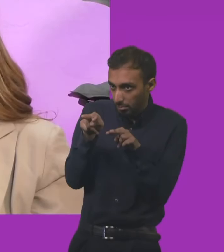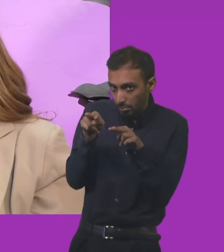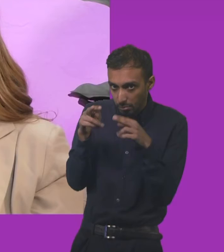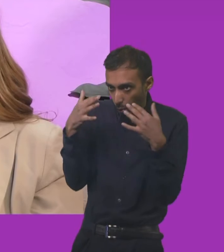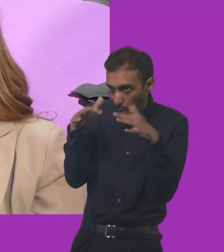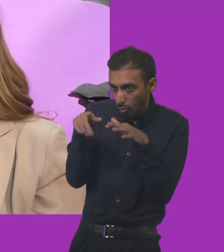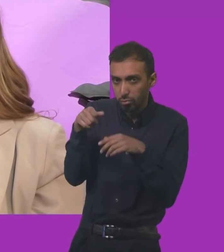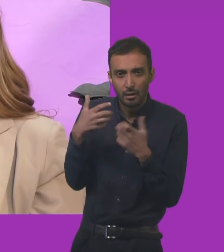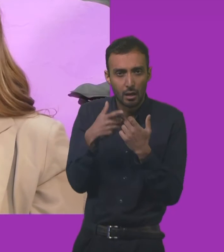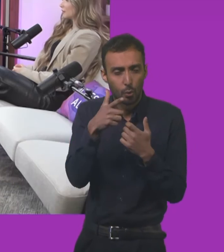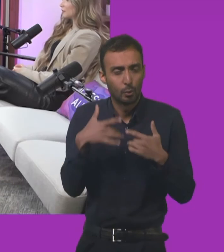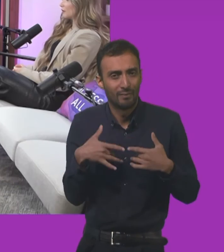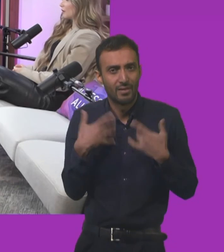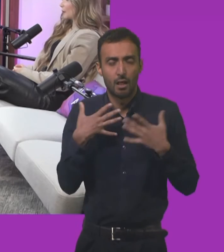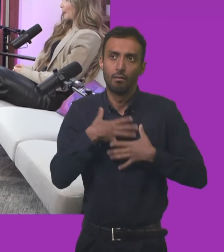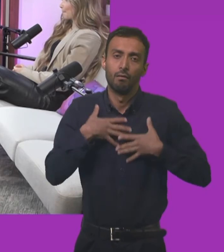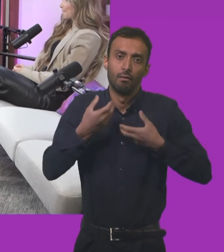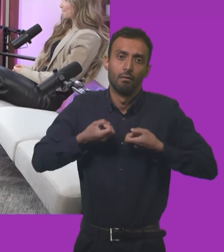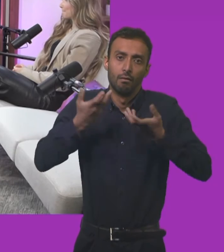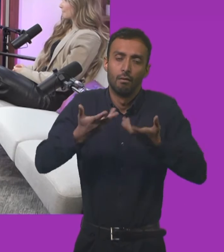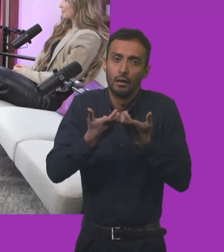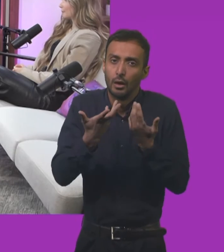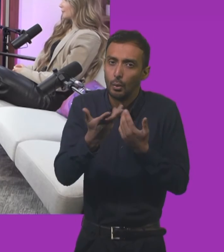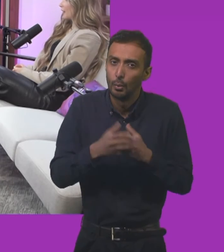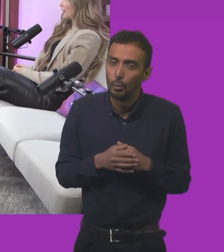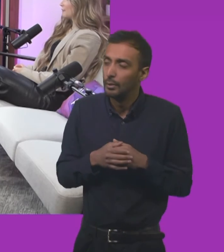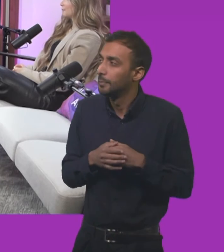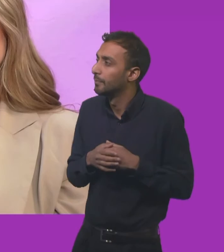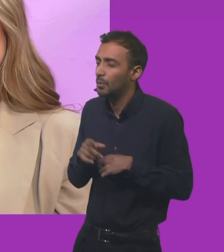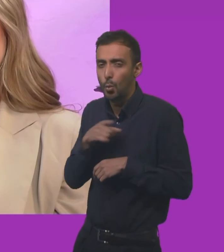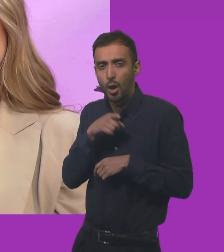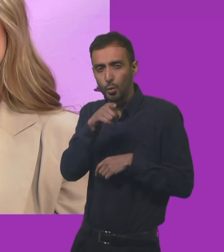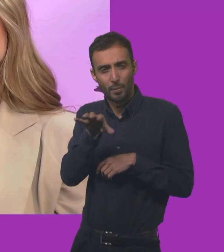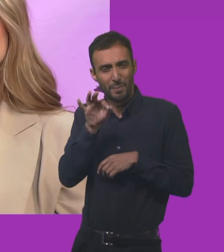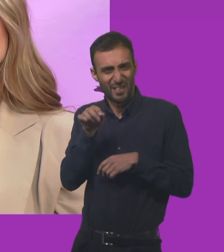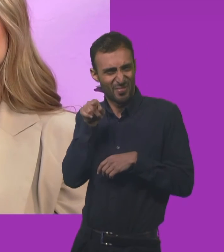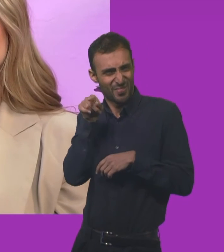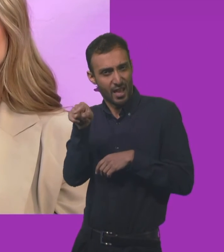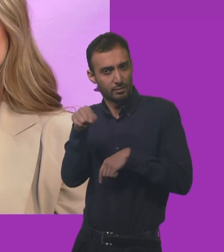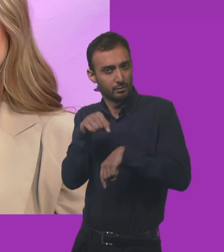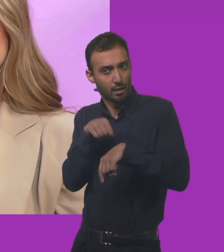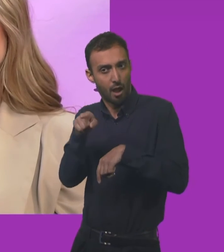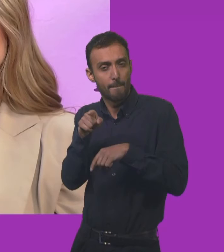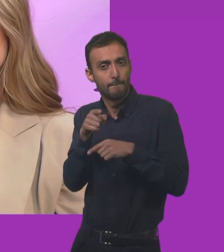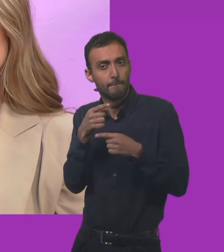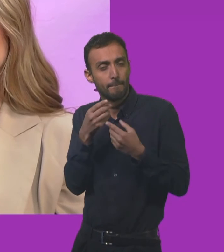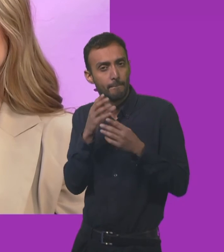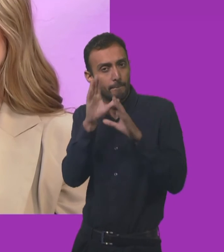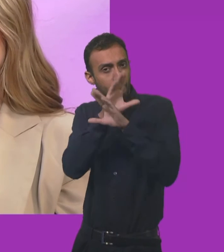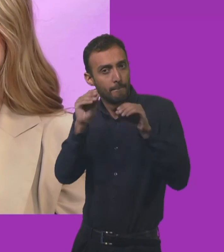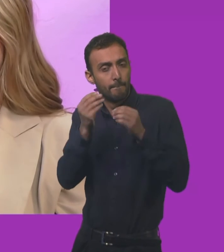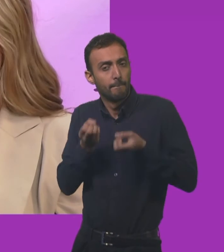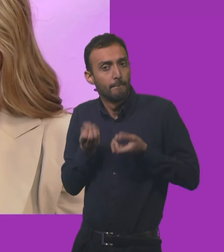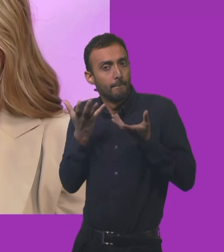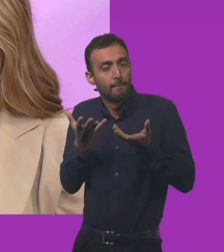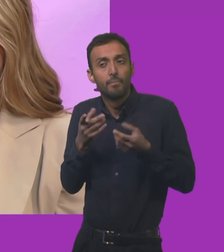keen to get each other at that stage. And why choose that point? I I think it was just a nice point. We'd got to the final